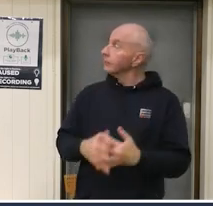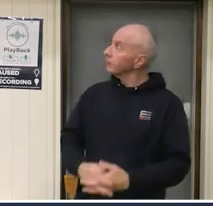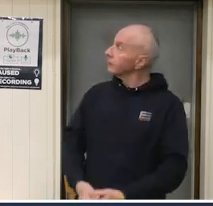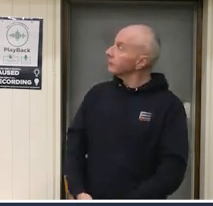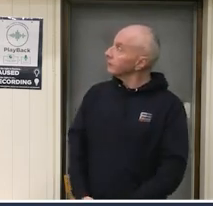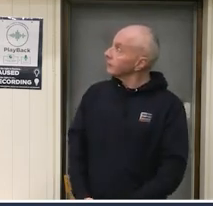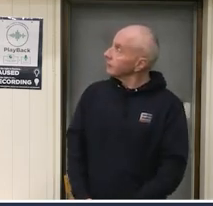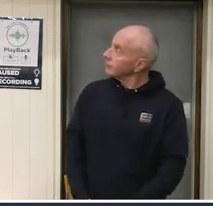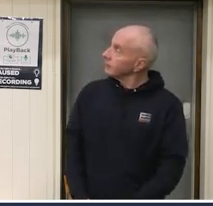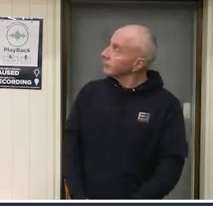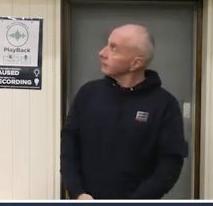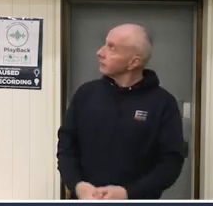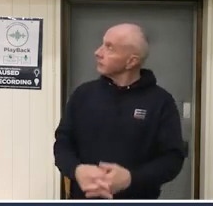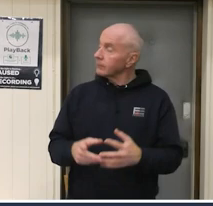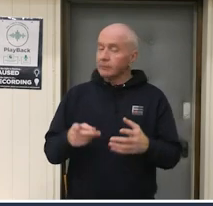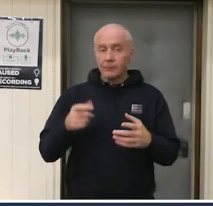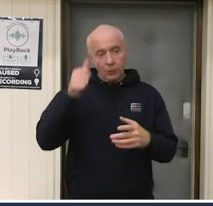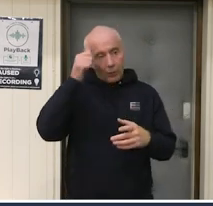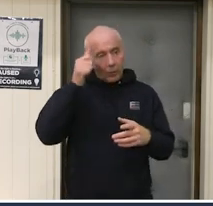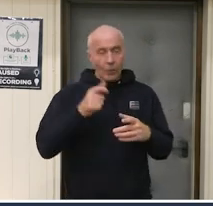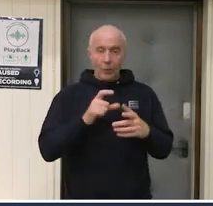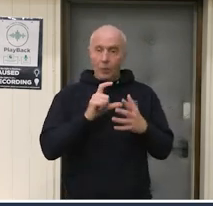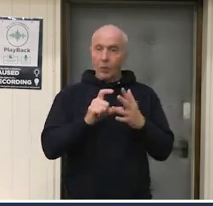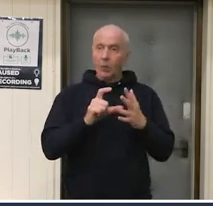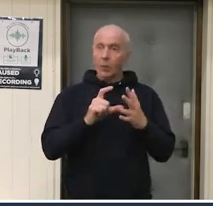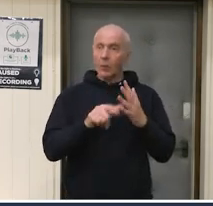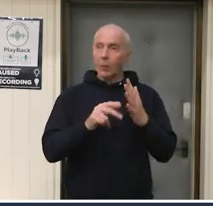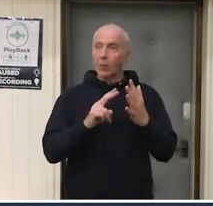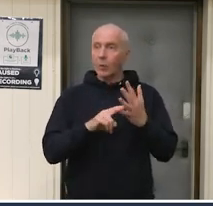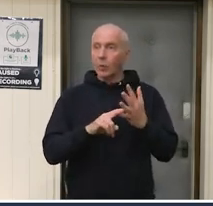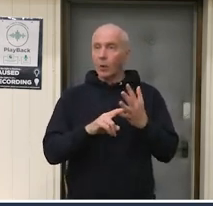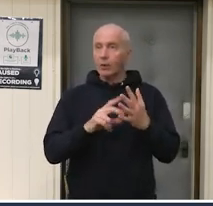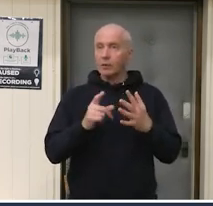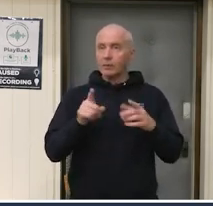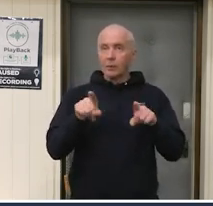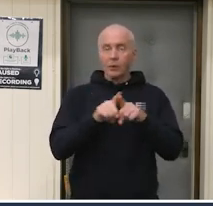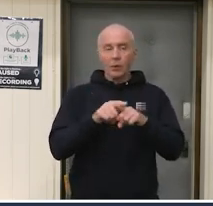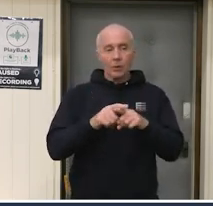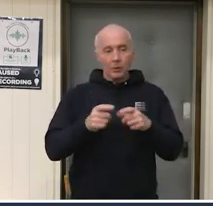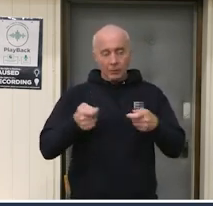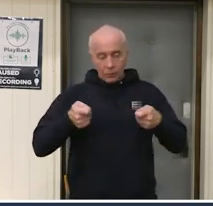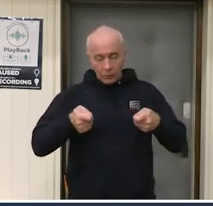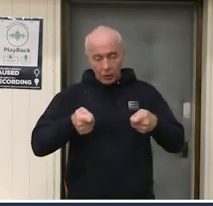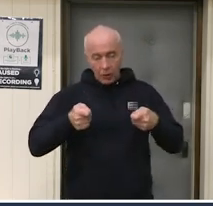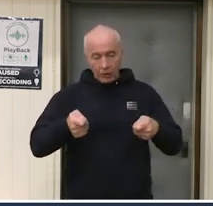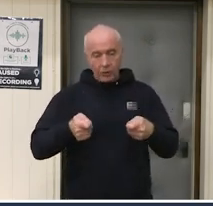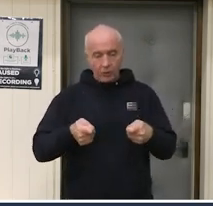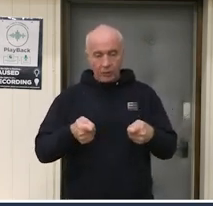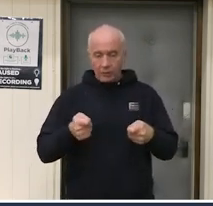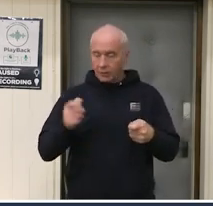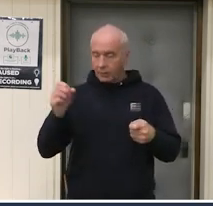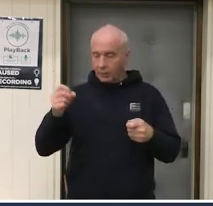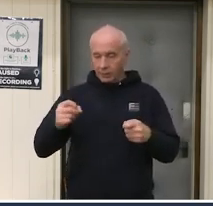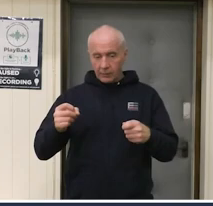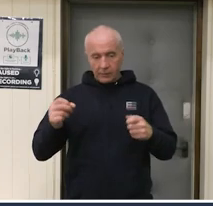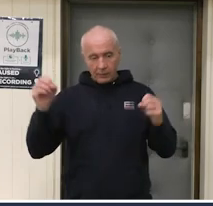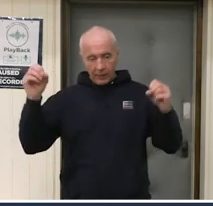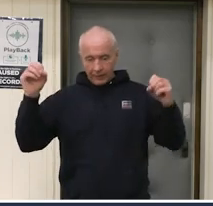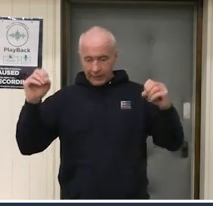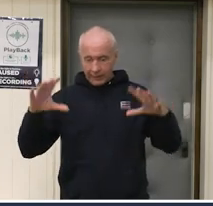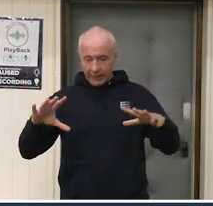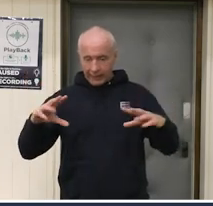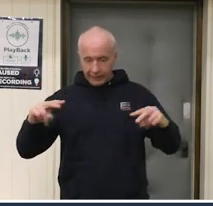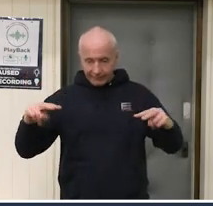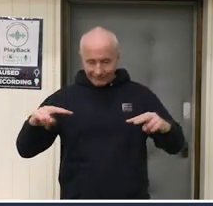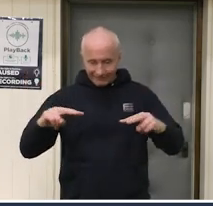if you want to overcome the Coulomb barrier, right, which is what we mean by two charged particles of light charge trying to push them together, they don't want to